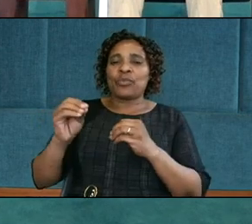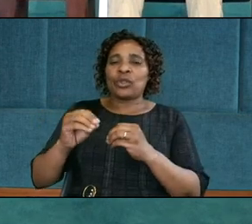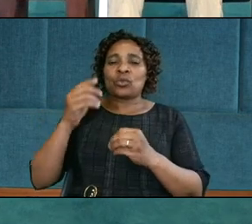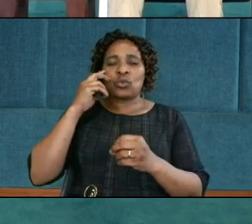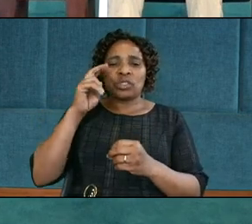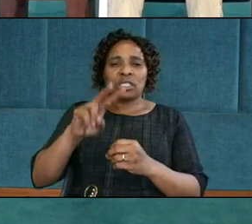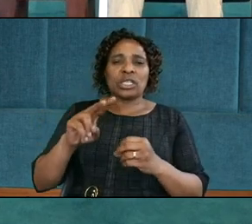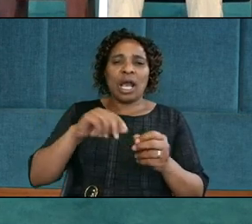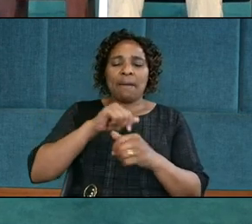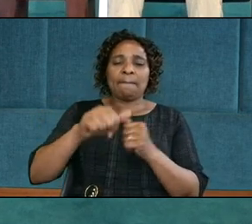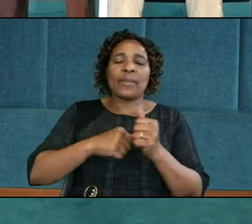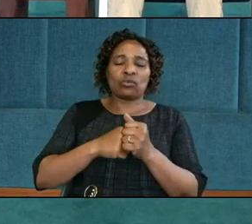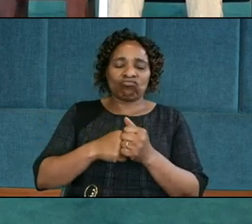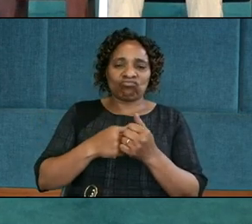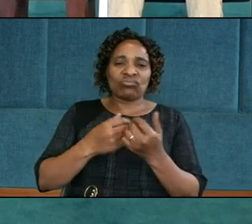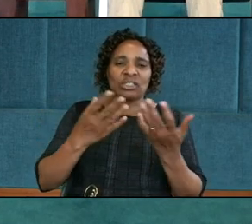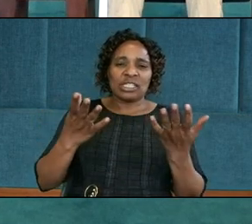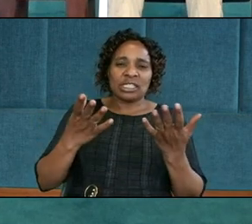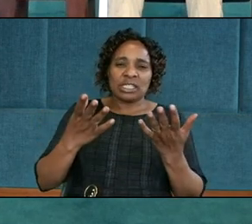the flashlight.